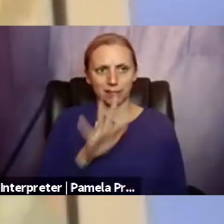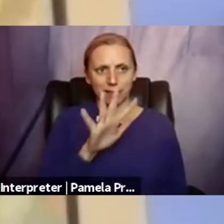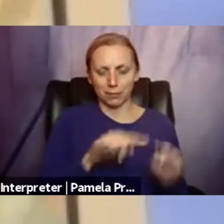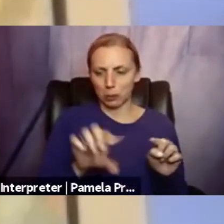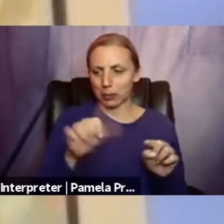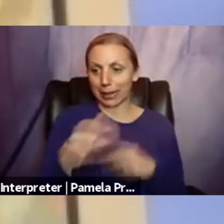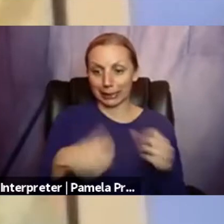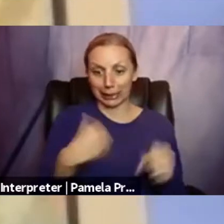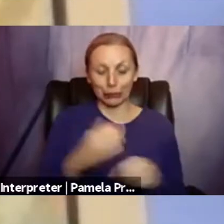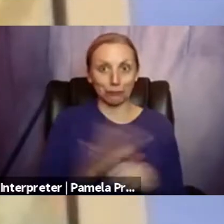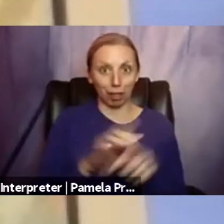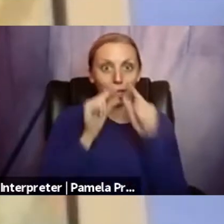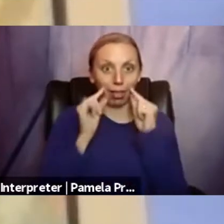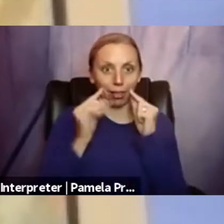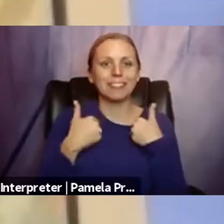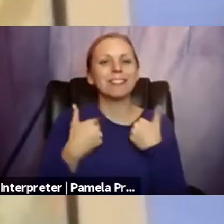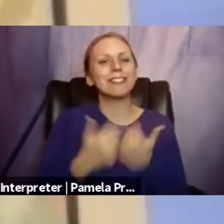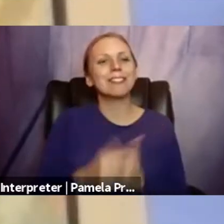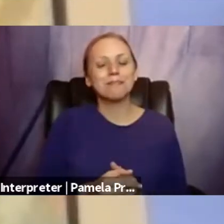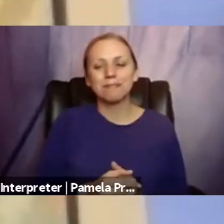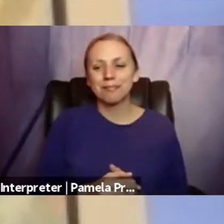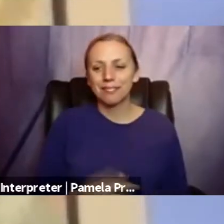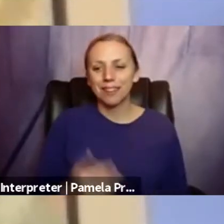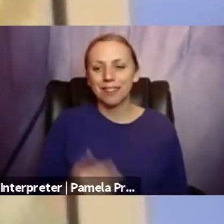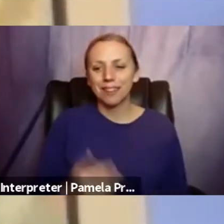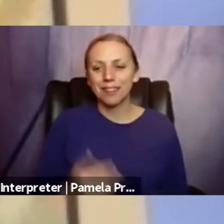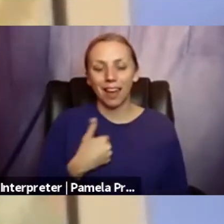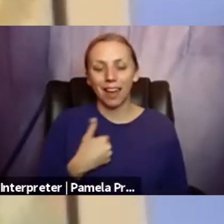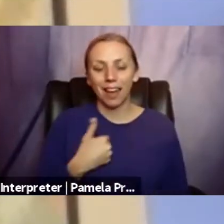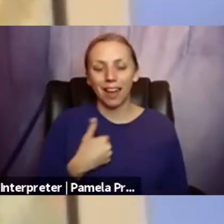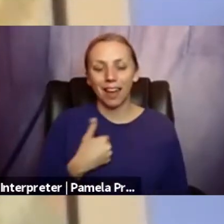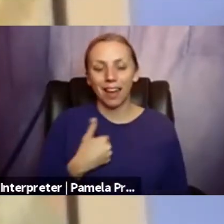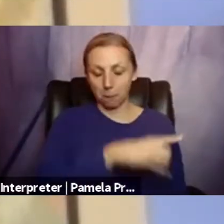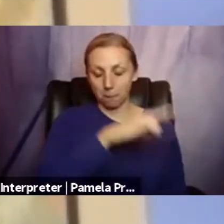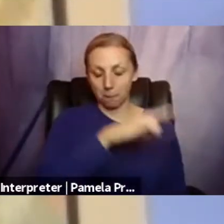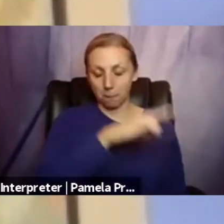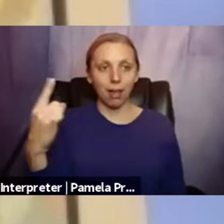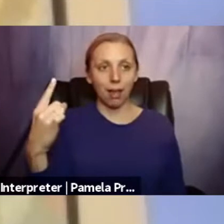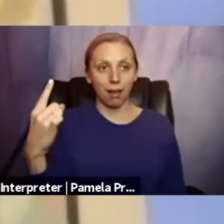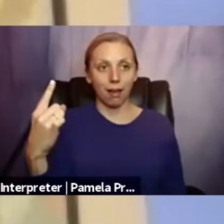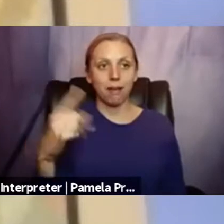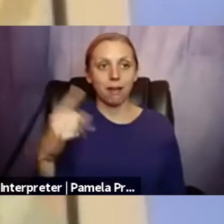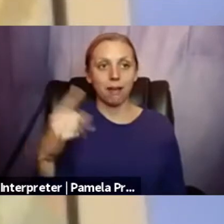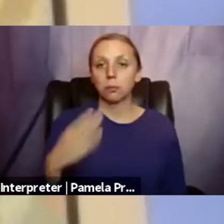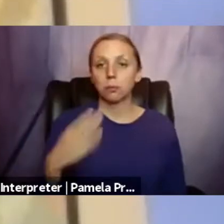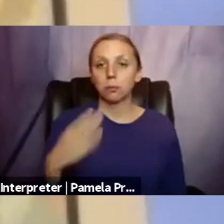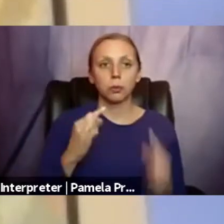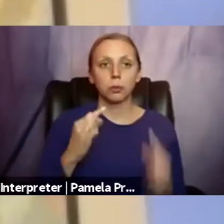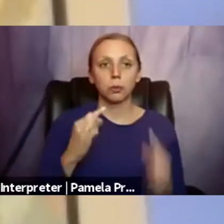out. And I am wearing a Uniqlo blue polo shirt with white